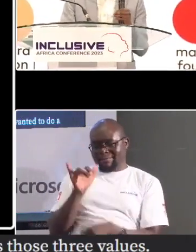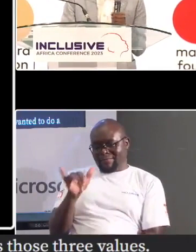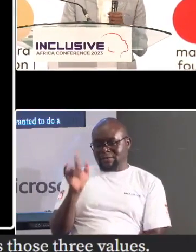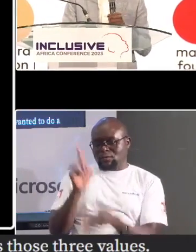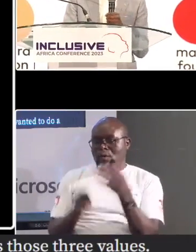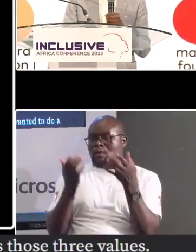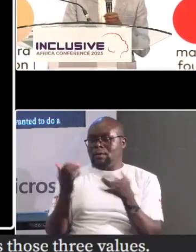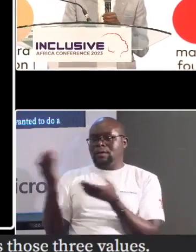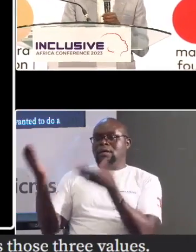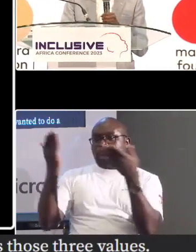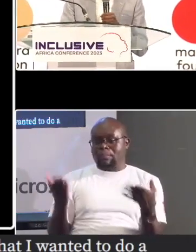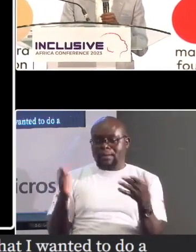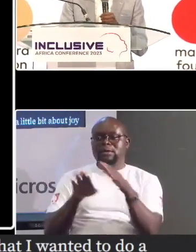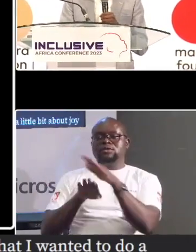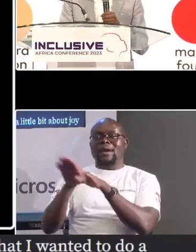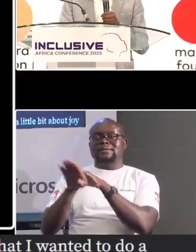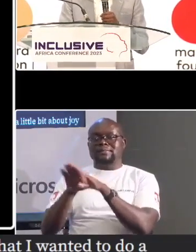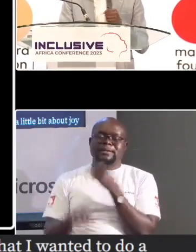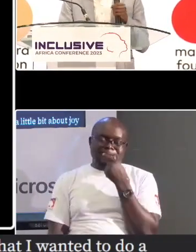what we need to bring into accessibility.